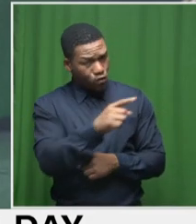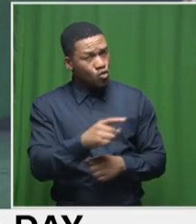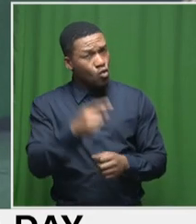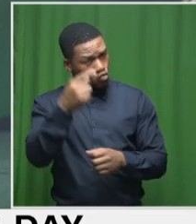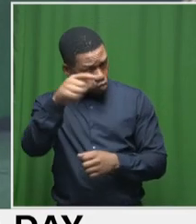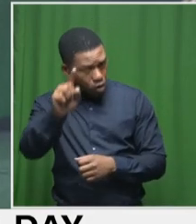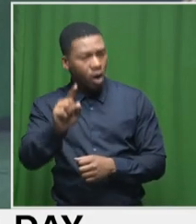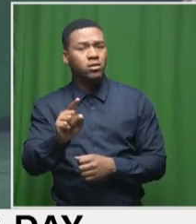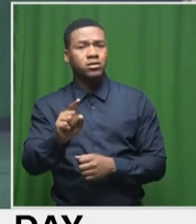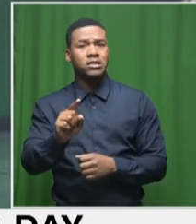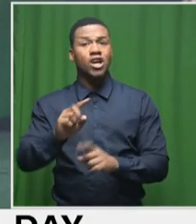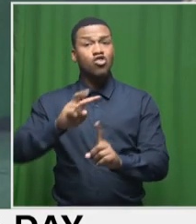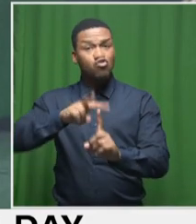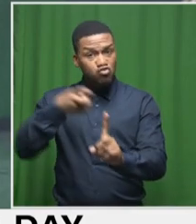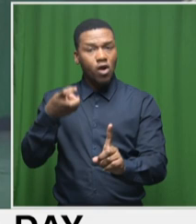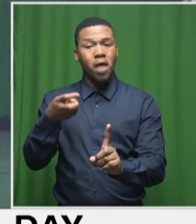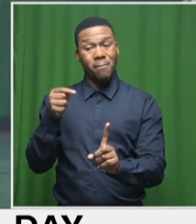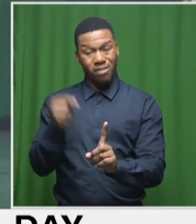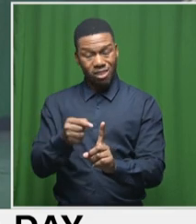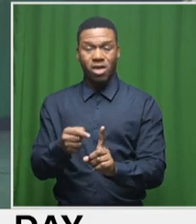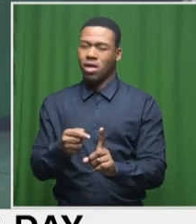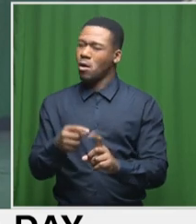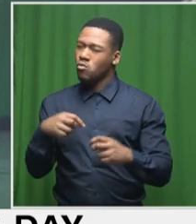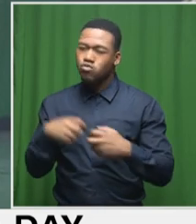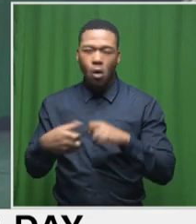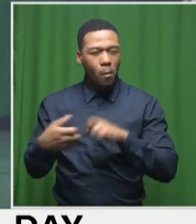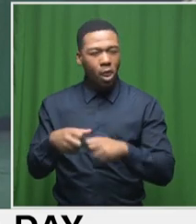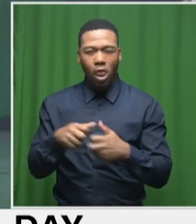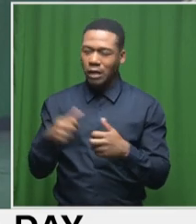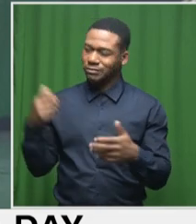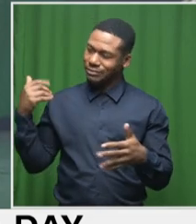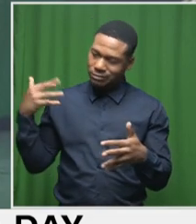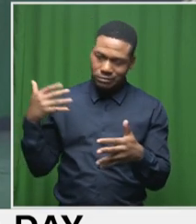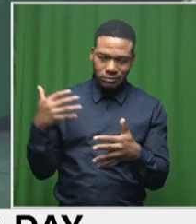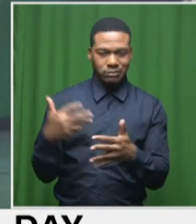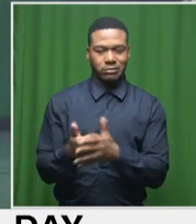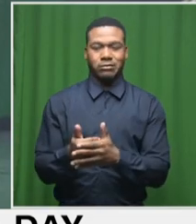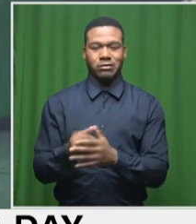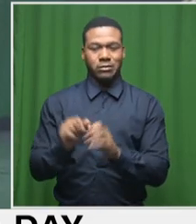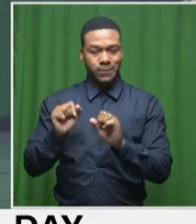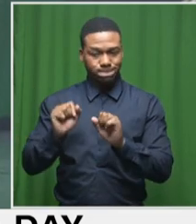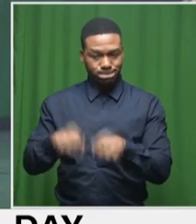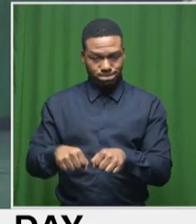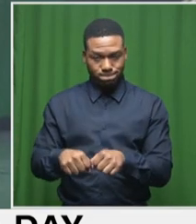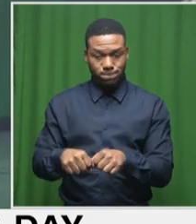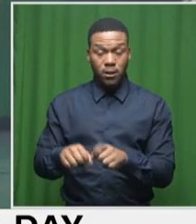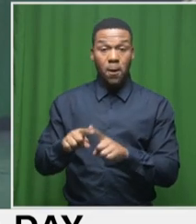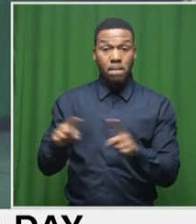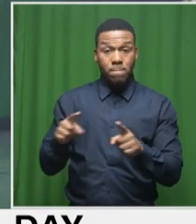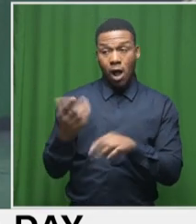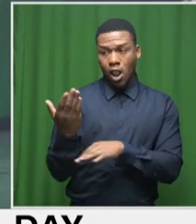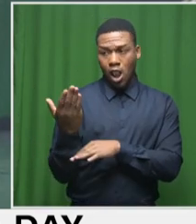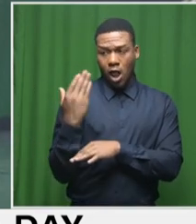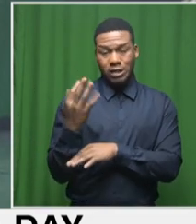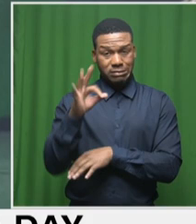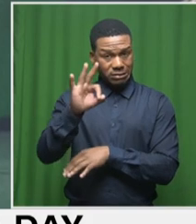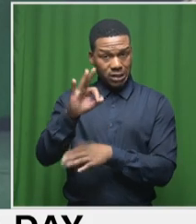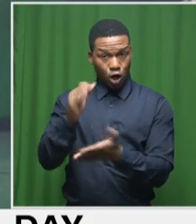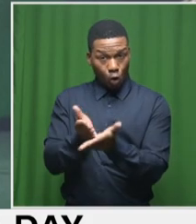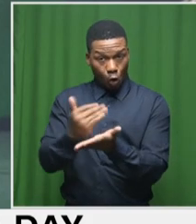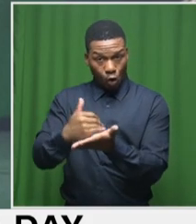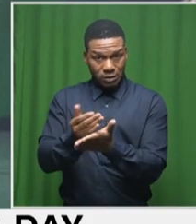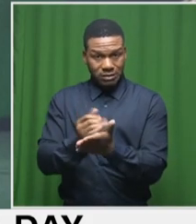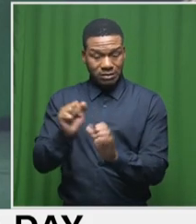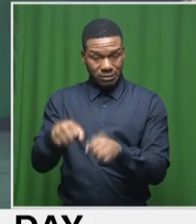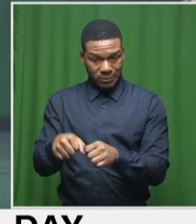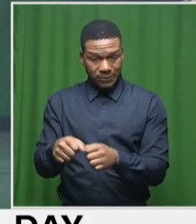a problem for quite some while, but during the last three quarters, rape has been going down in the province. Even